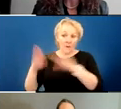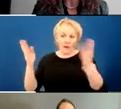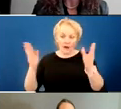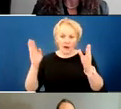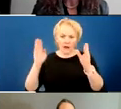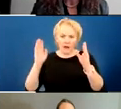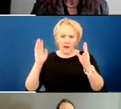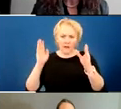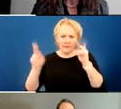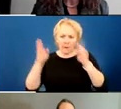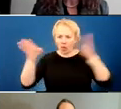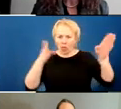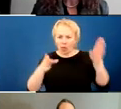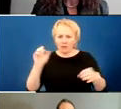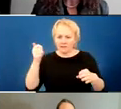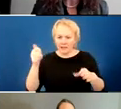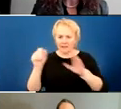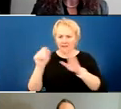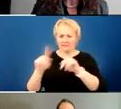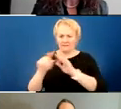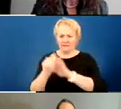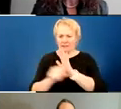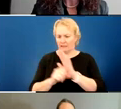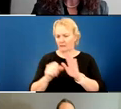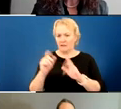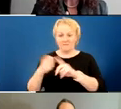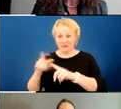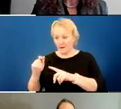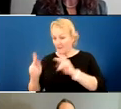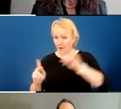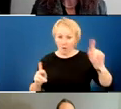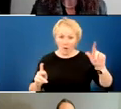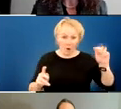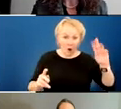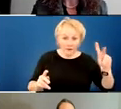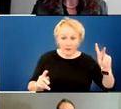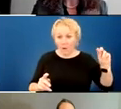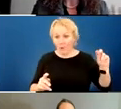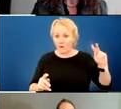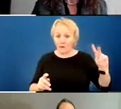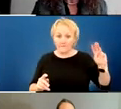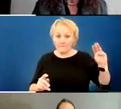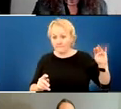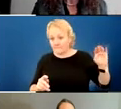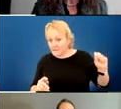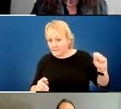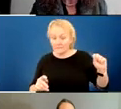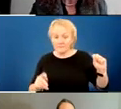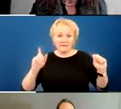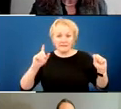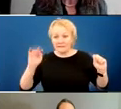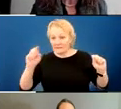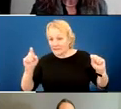different states. And so we have people from Louisiana and Arkansas and Oklahoma and Mississippi and